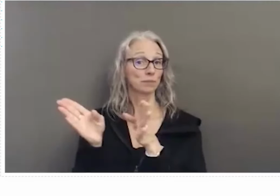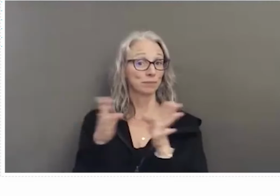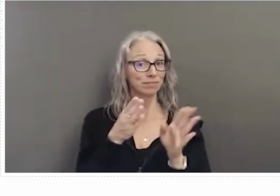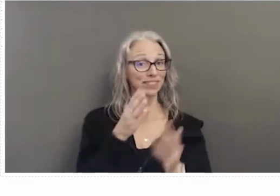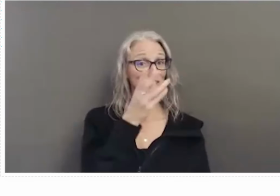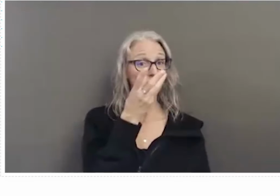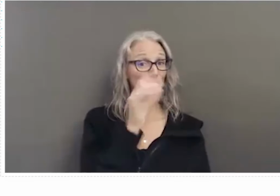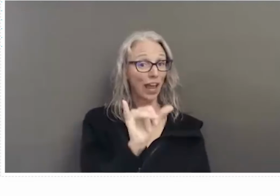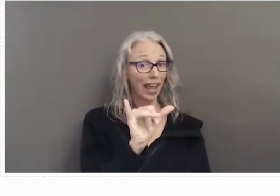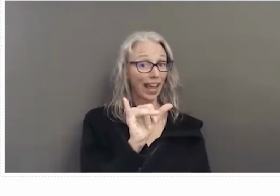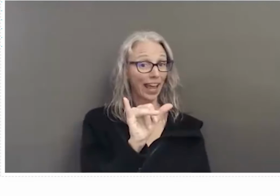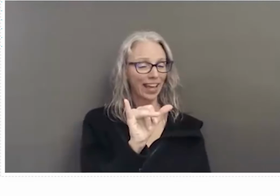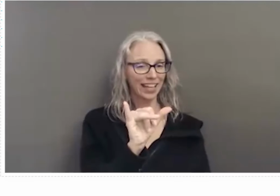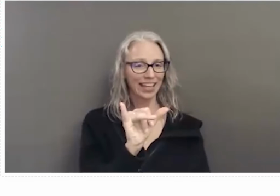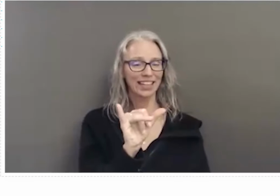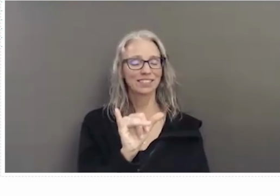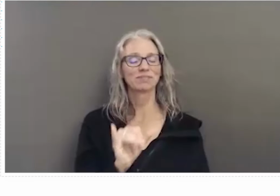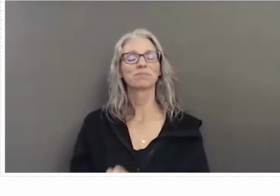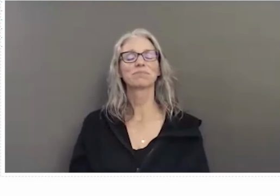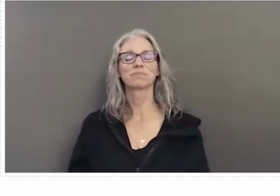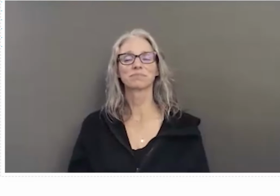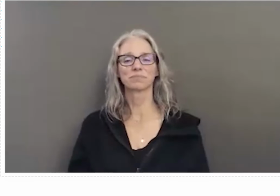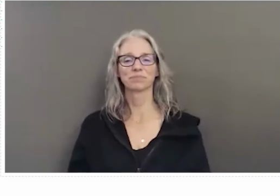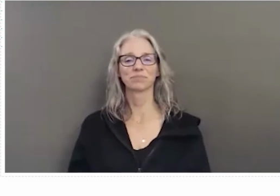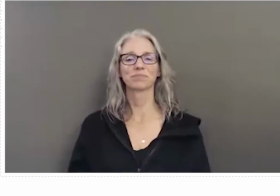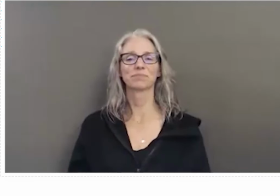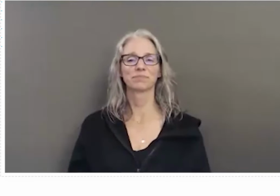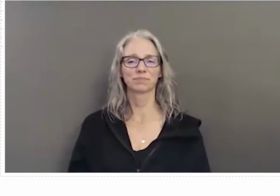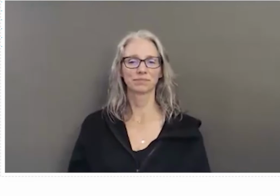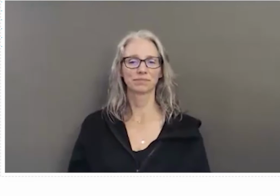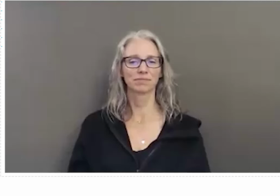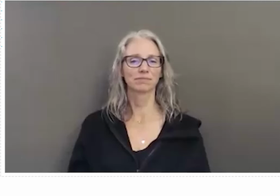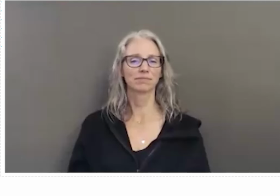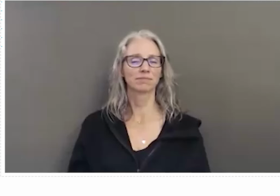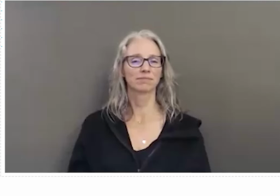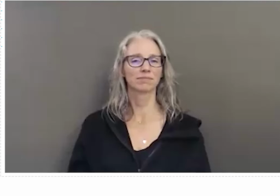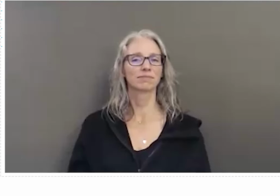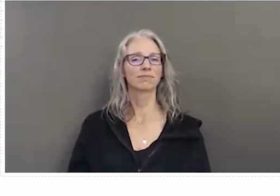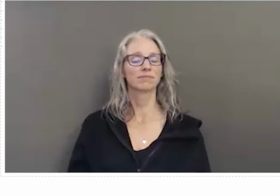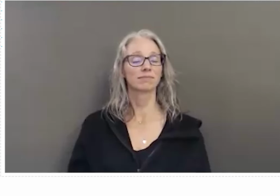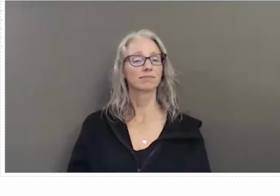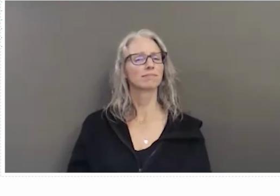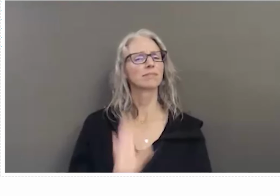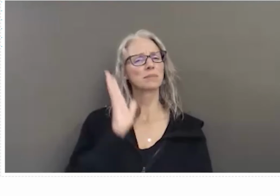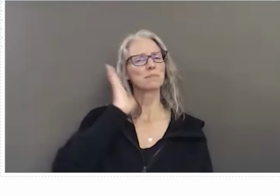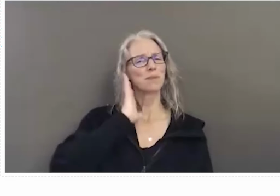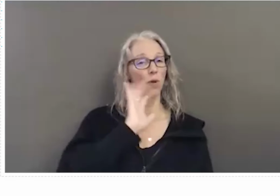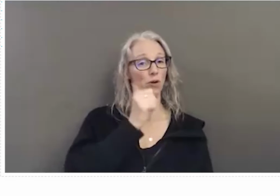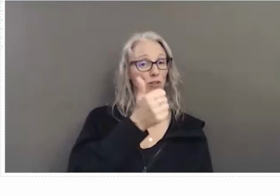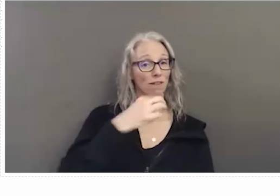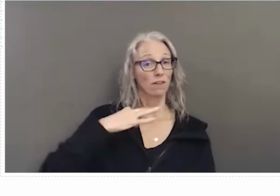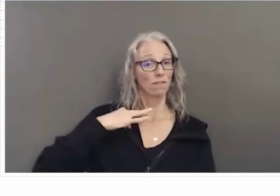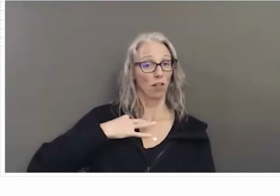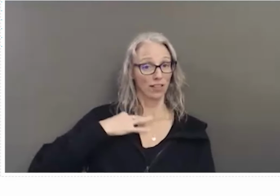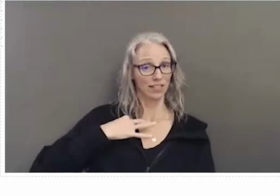ask him a question around, okay, so you've worked as an Arts Fest, or volunteered as an Arts Fest